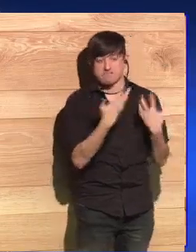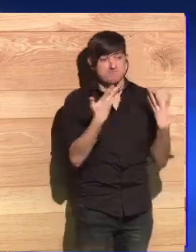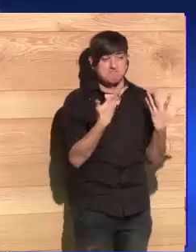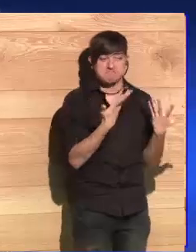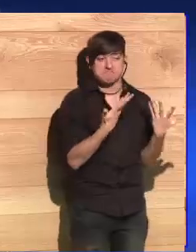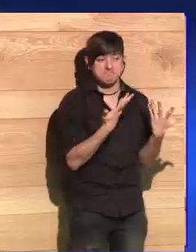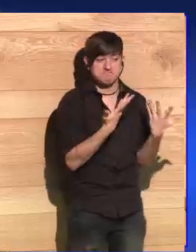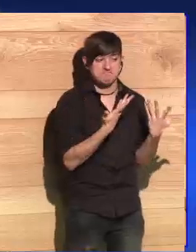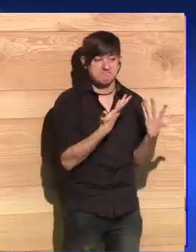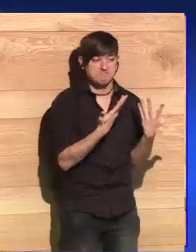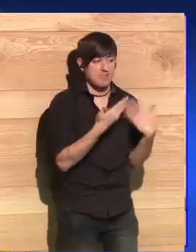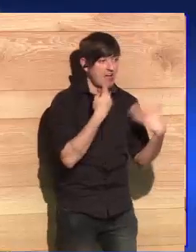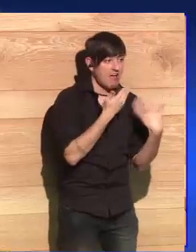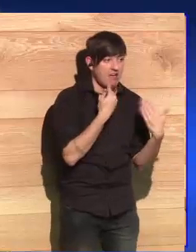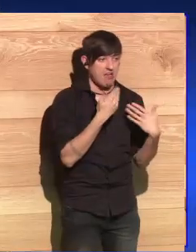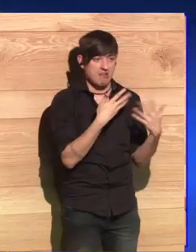as being a writer yourself.